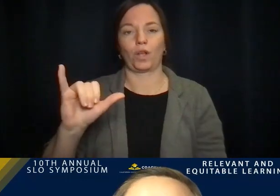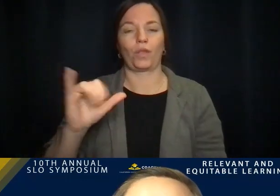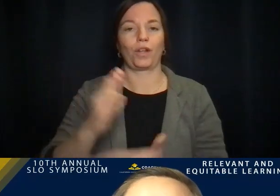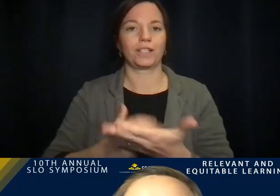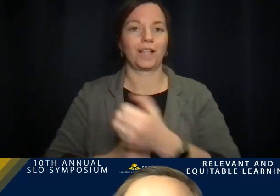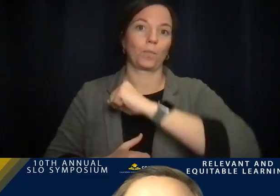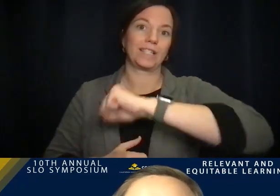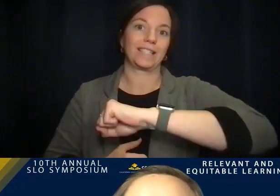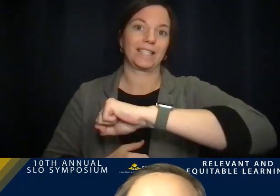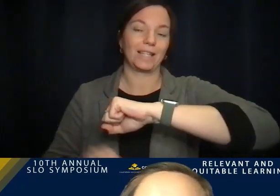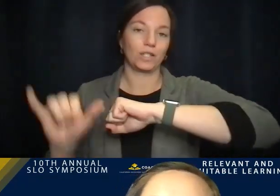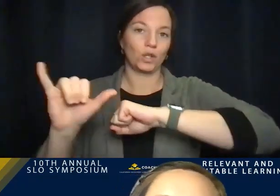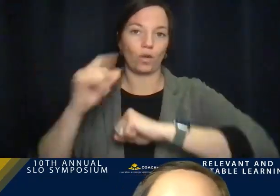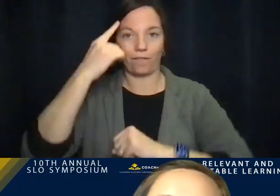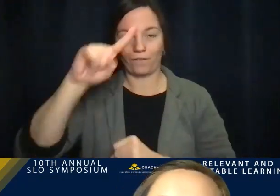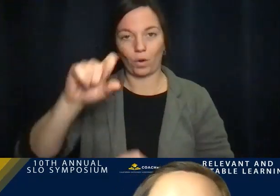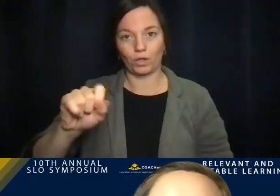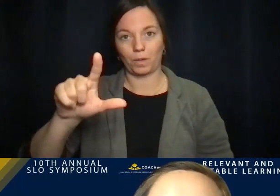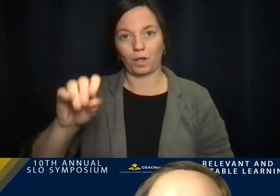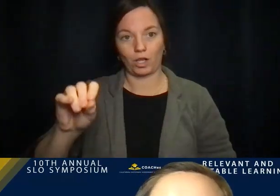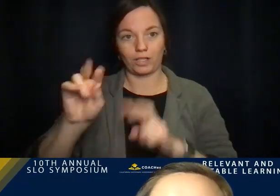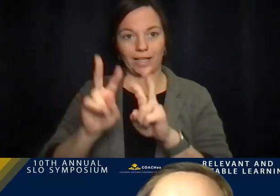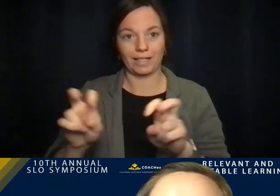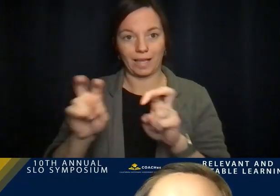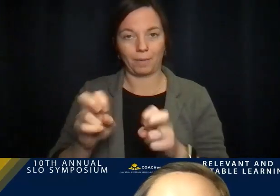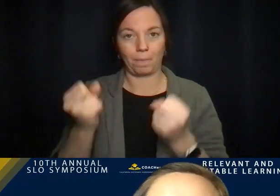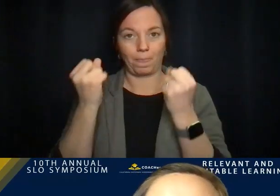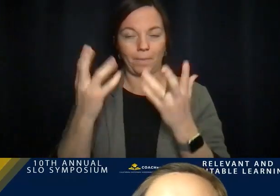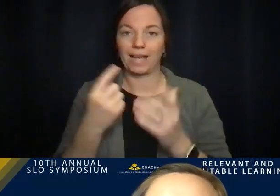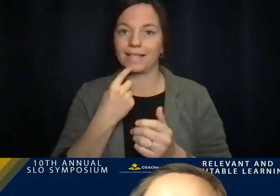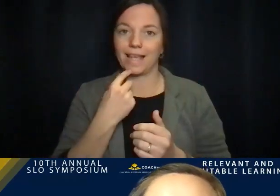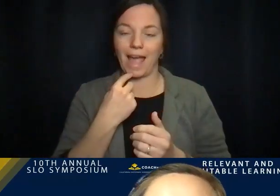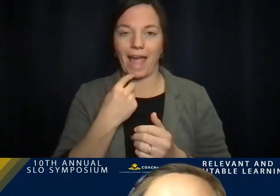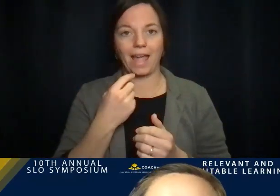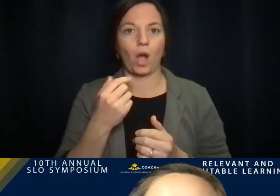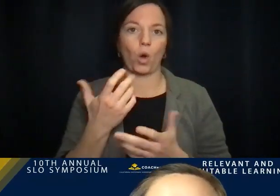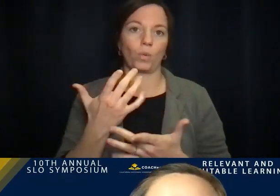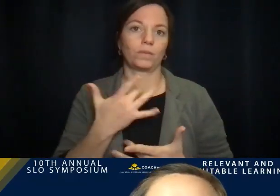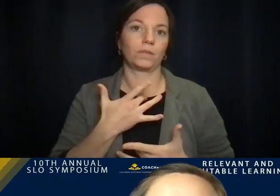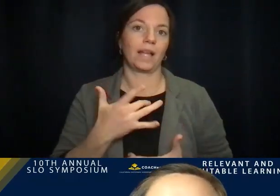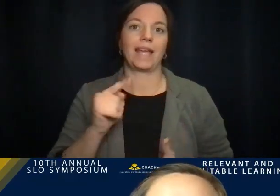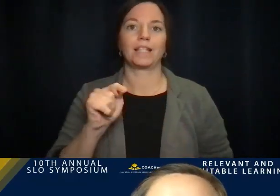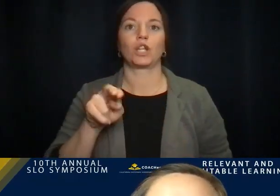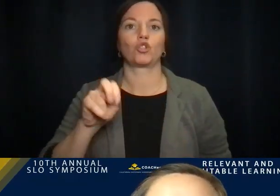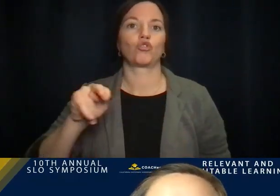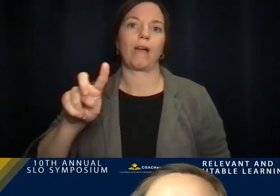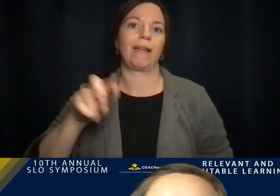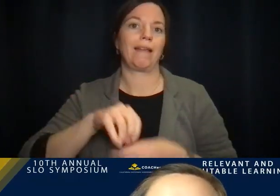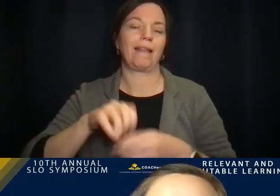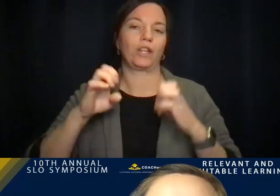to student learning outcomes assessment. Many claim it's just a trend in education that's going to pass, but